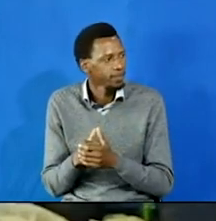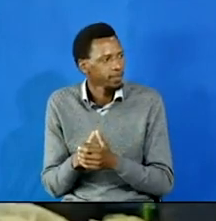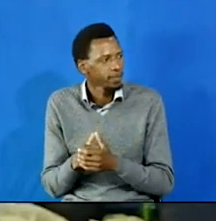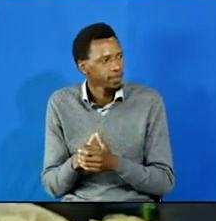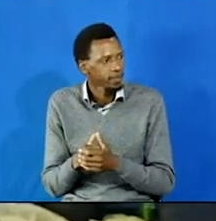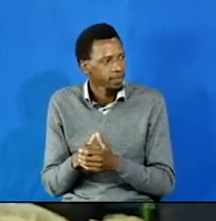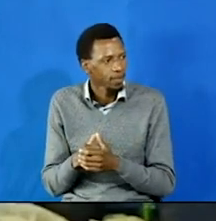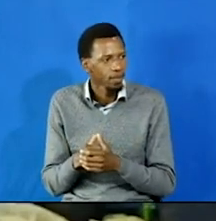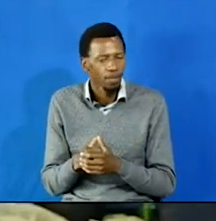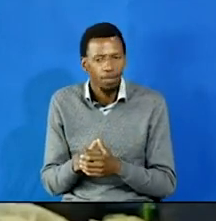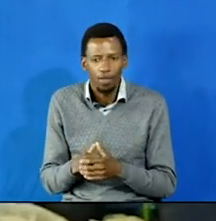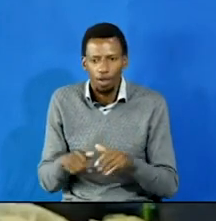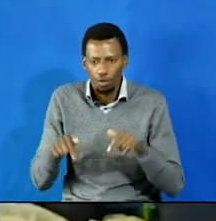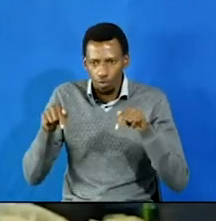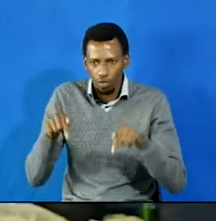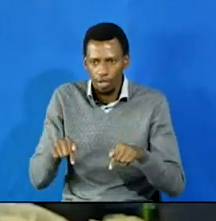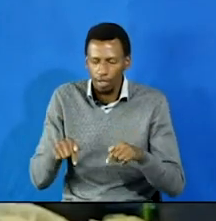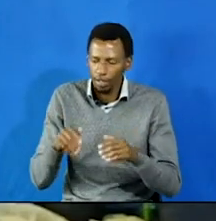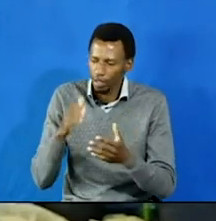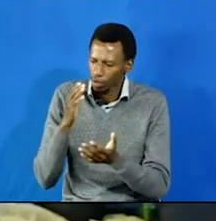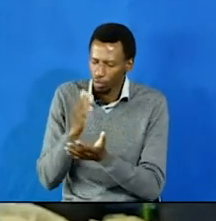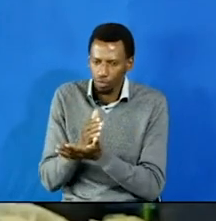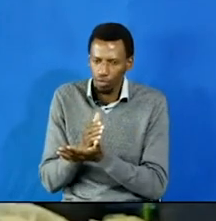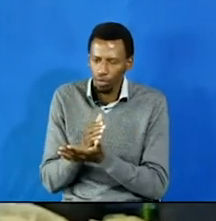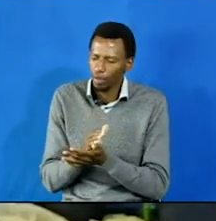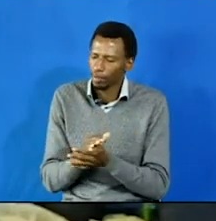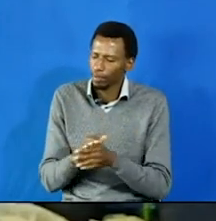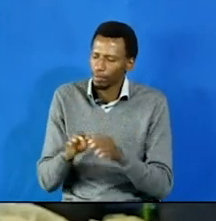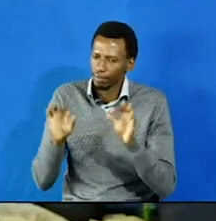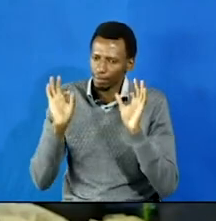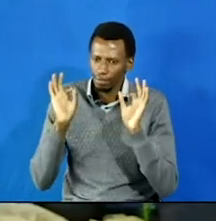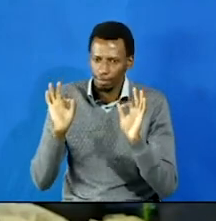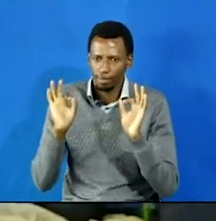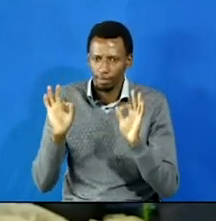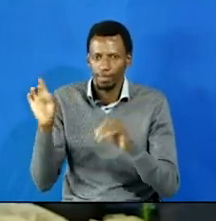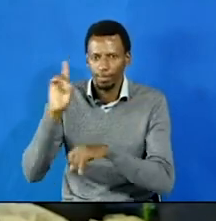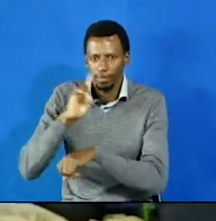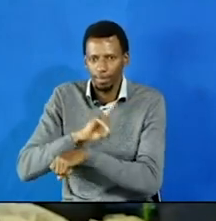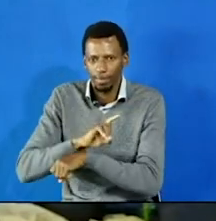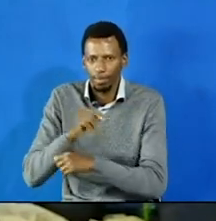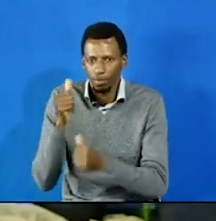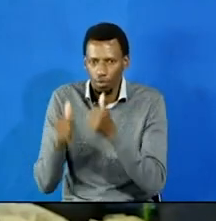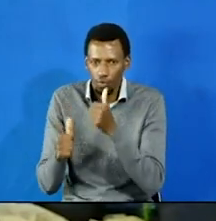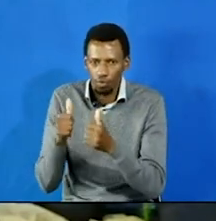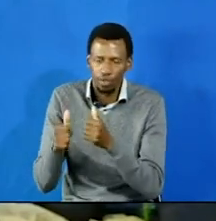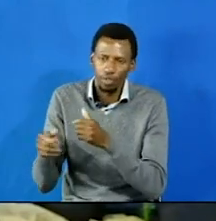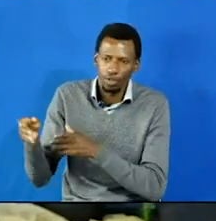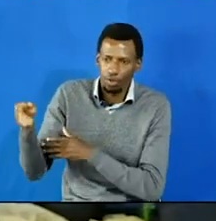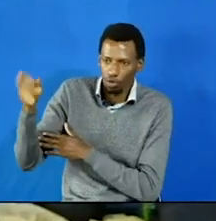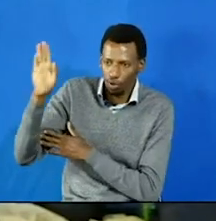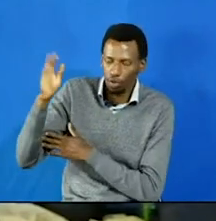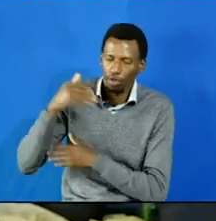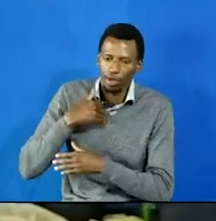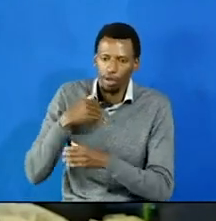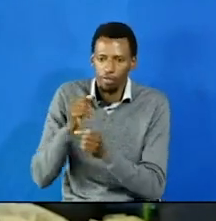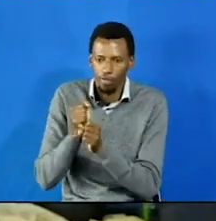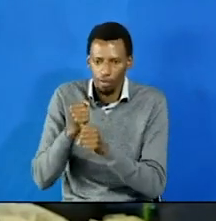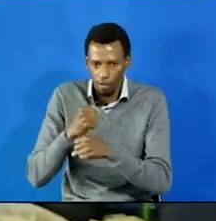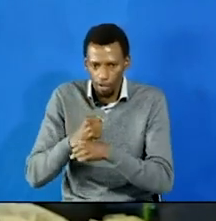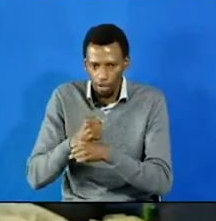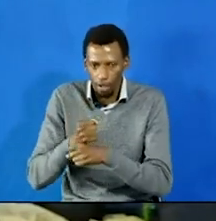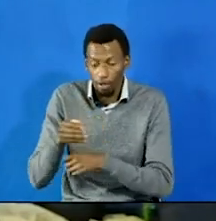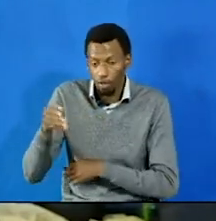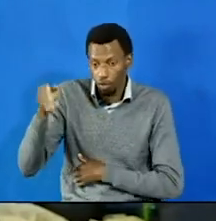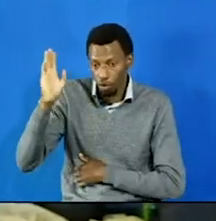Today really is a great day. A day that the Lord has made, a day that God wants to share